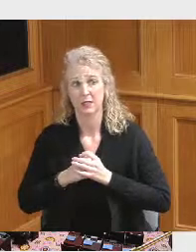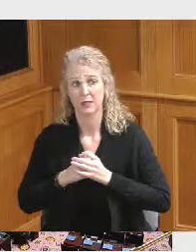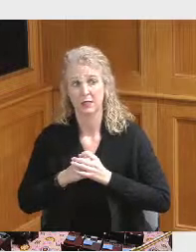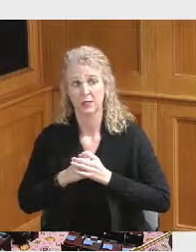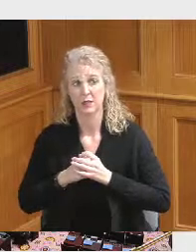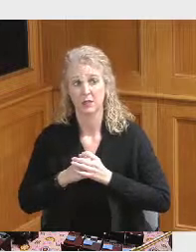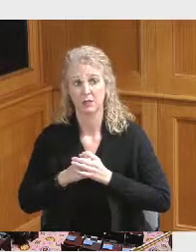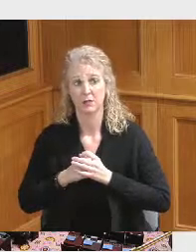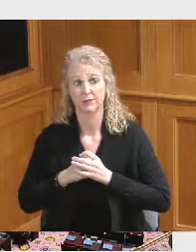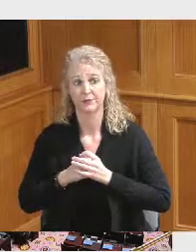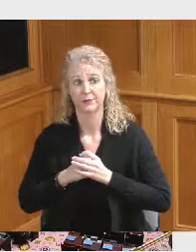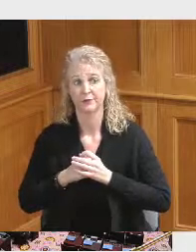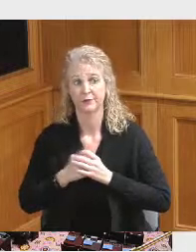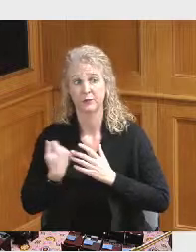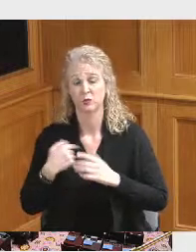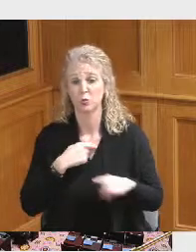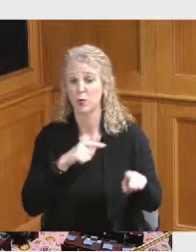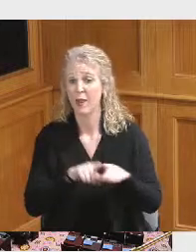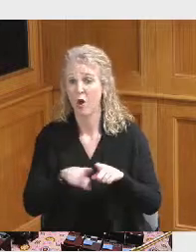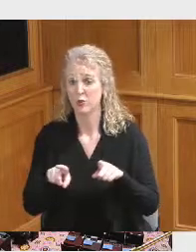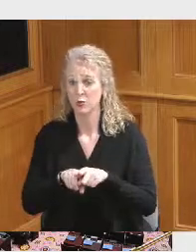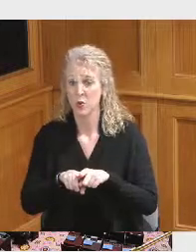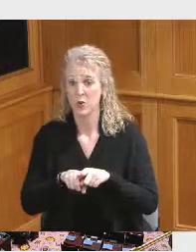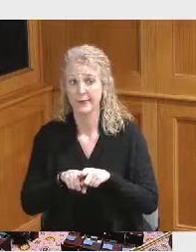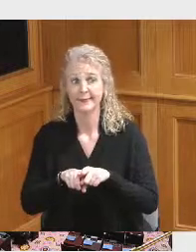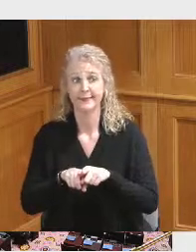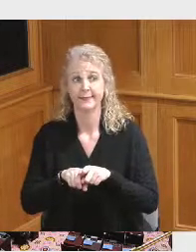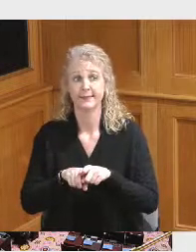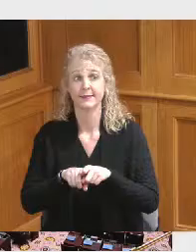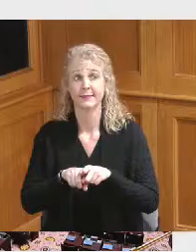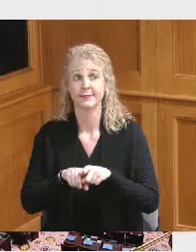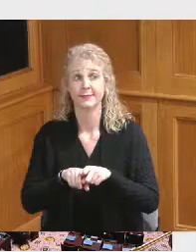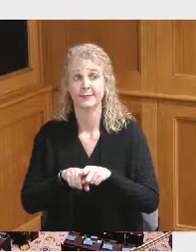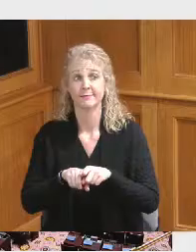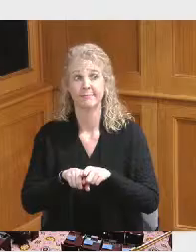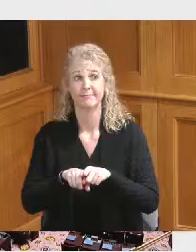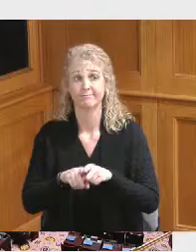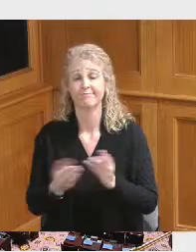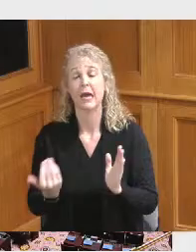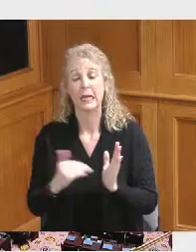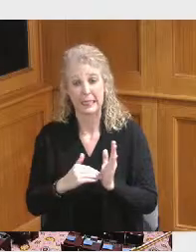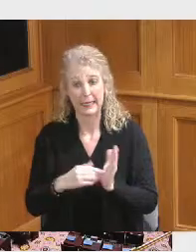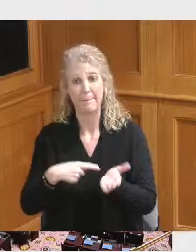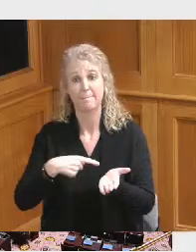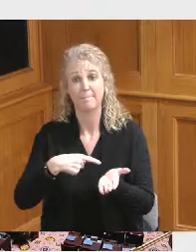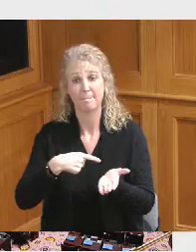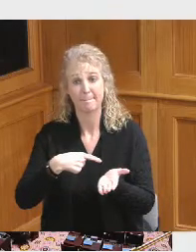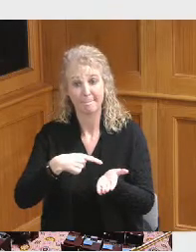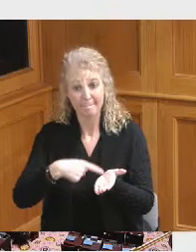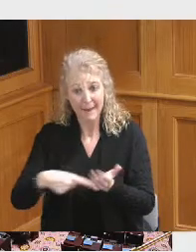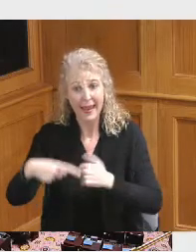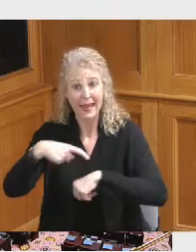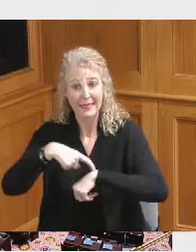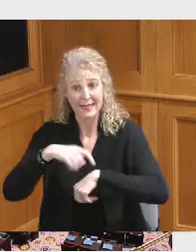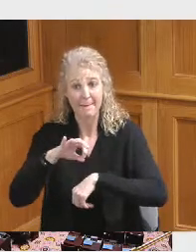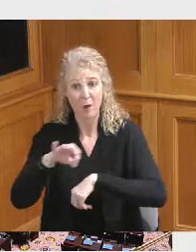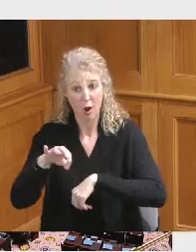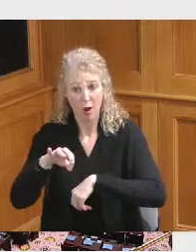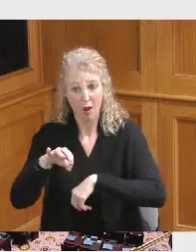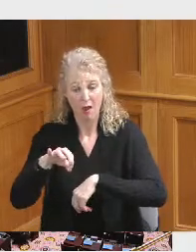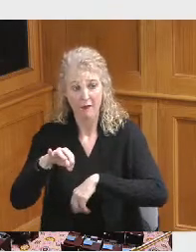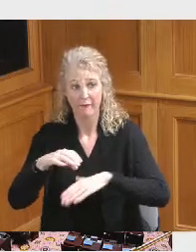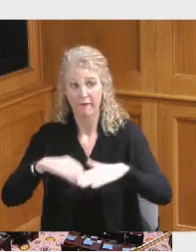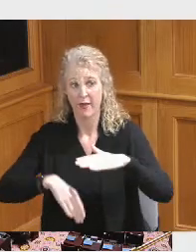We were also one of the programs that helps give paid time off to organ donation to